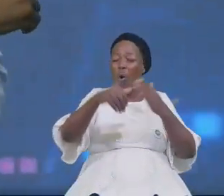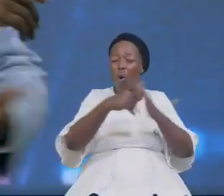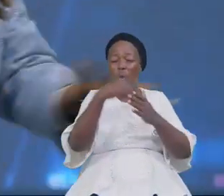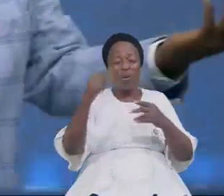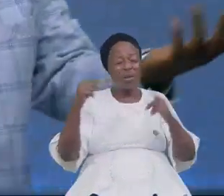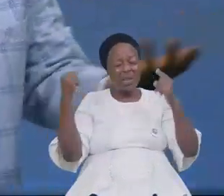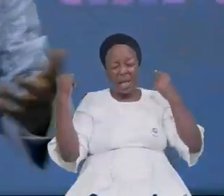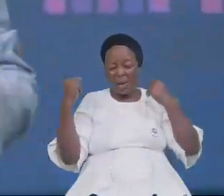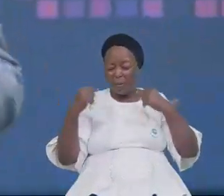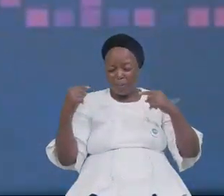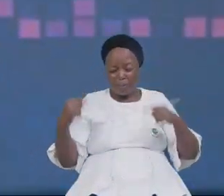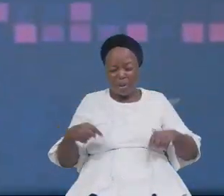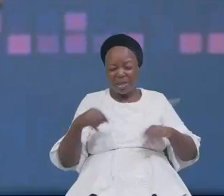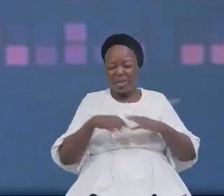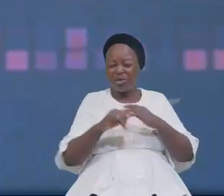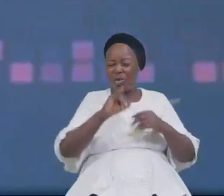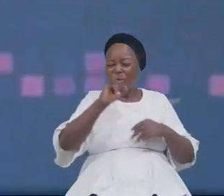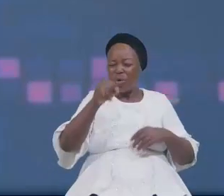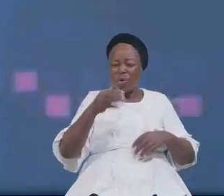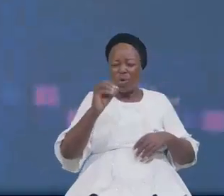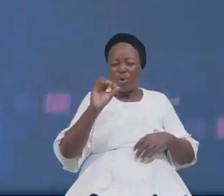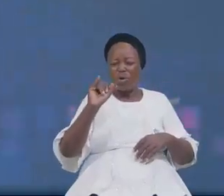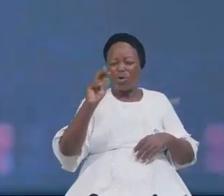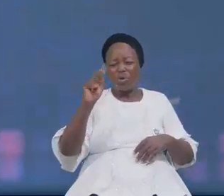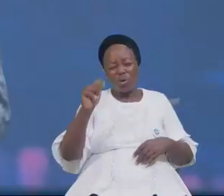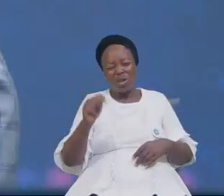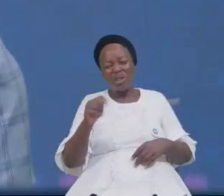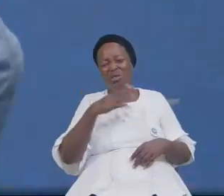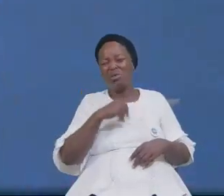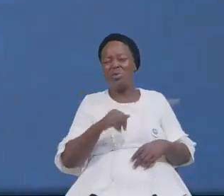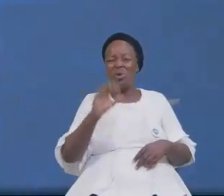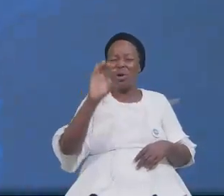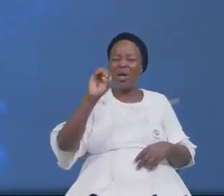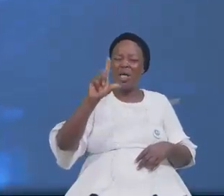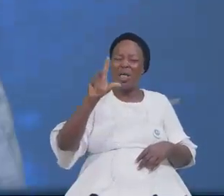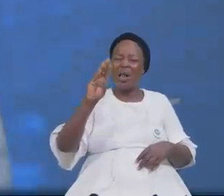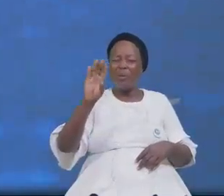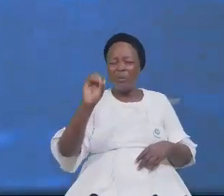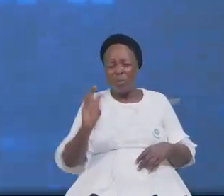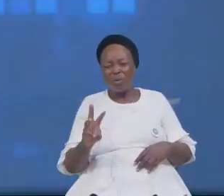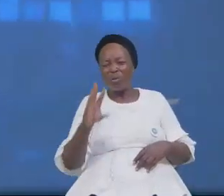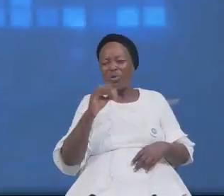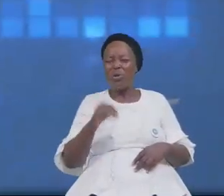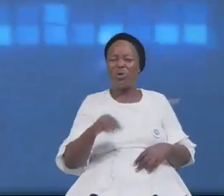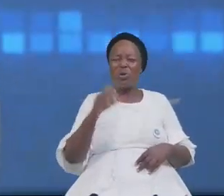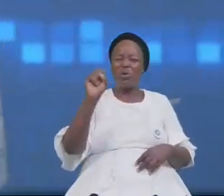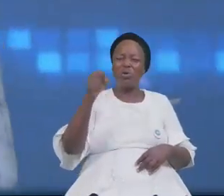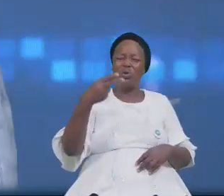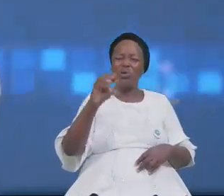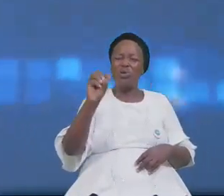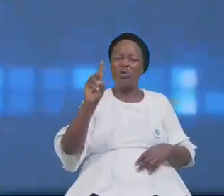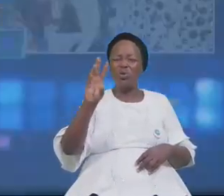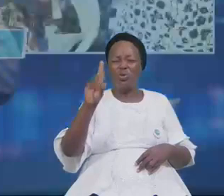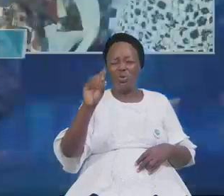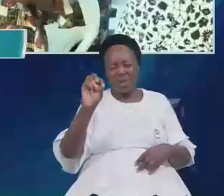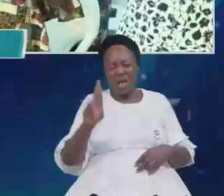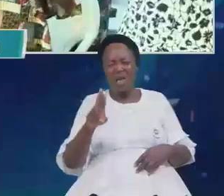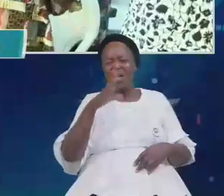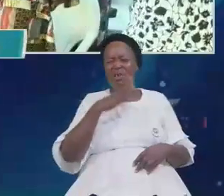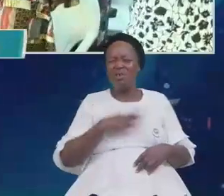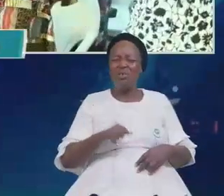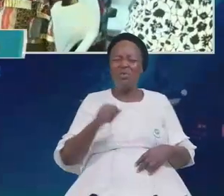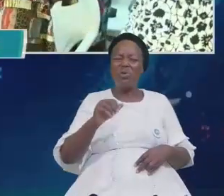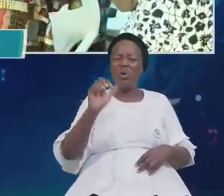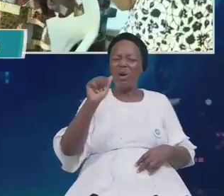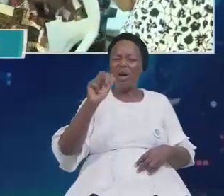your joints, your elbow, your shoulder, your hip, your knees, your ankle,